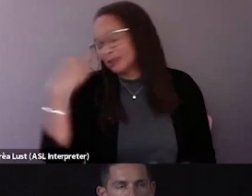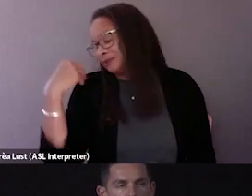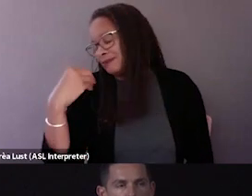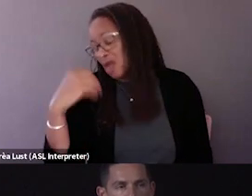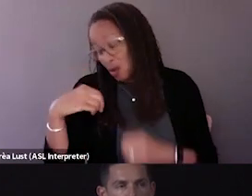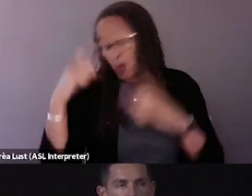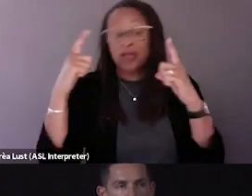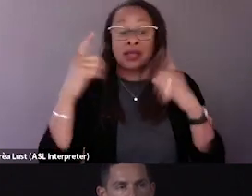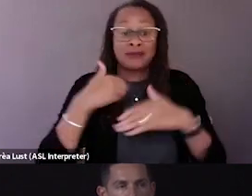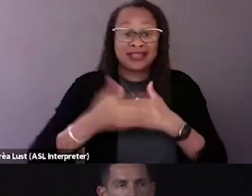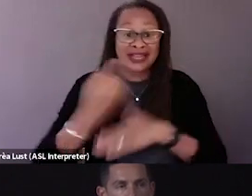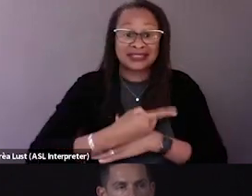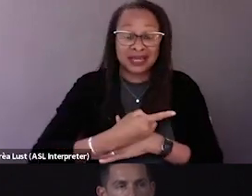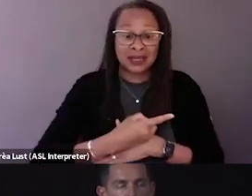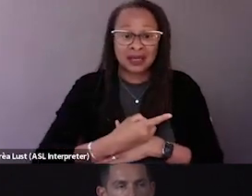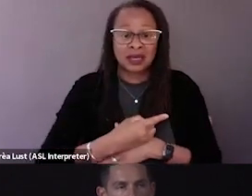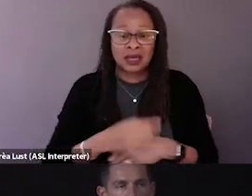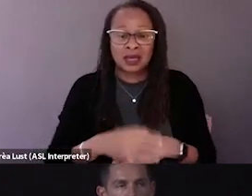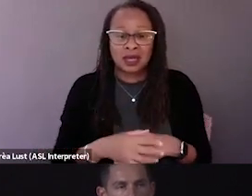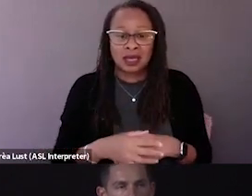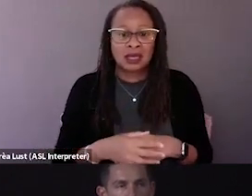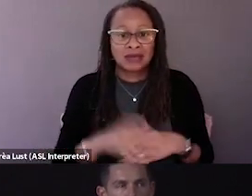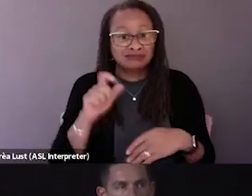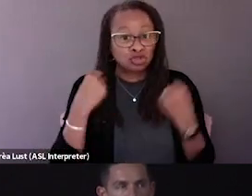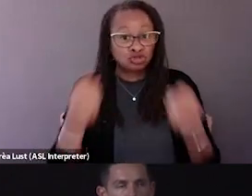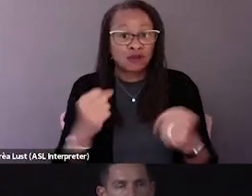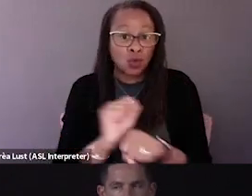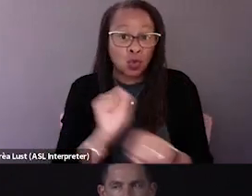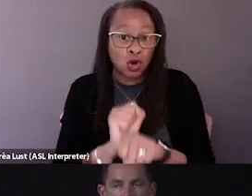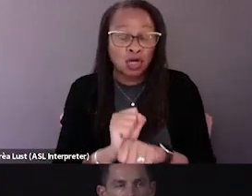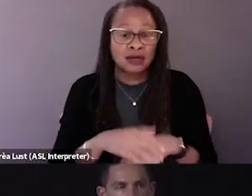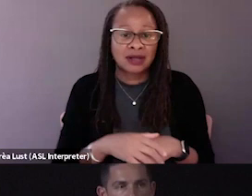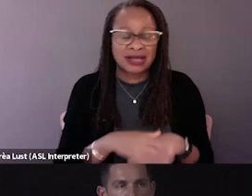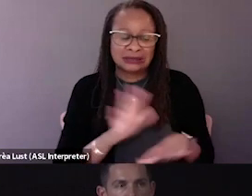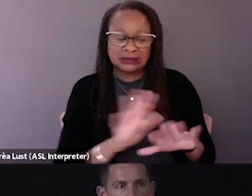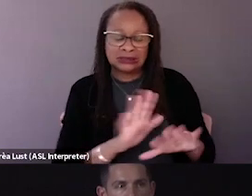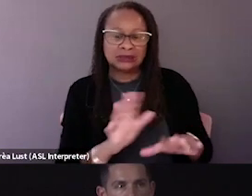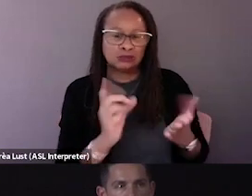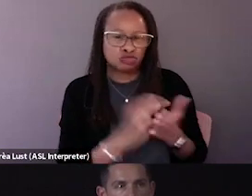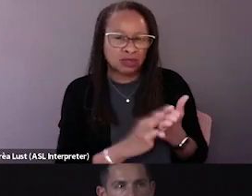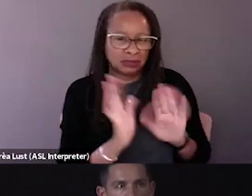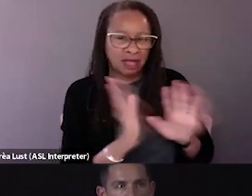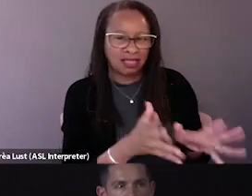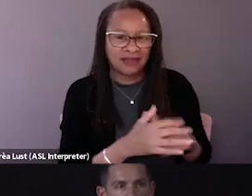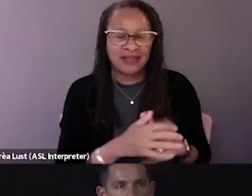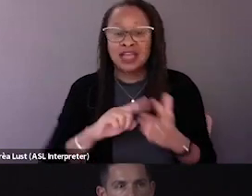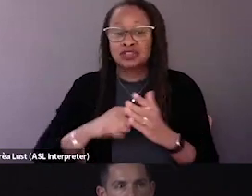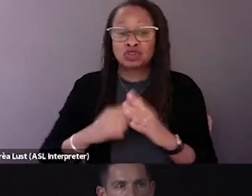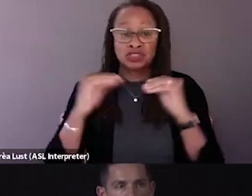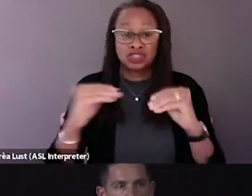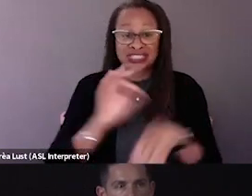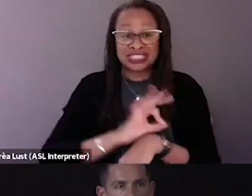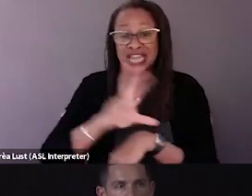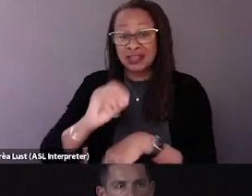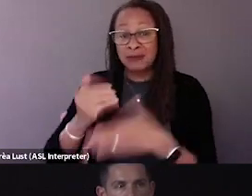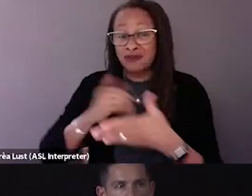wake up the next morning, have to teach, have to drive to work. So I'm like, well, I better not take any till I drive. Start teaching at 9:30. Right before I